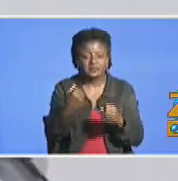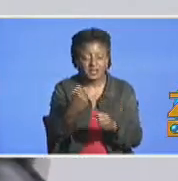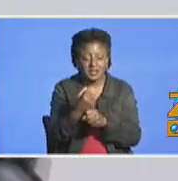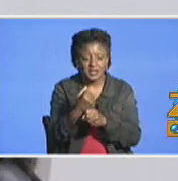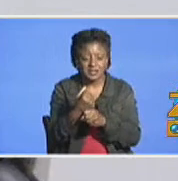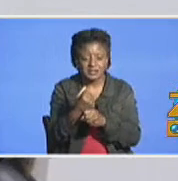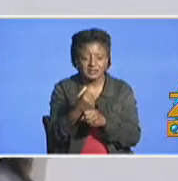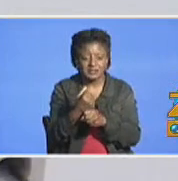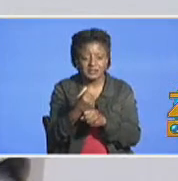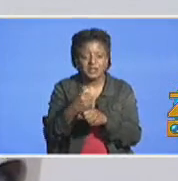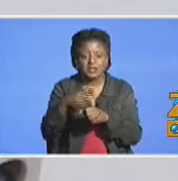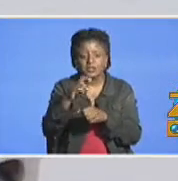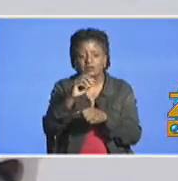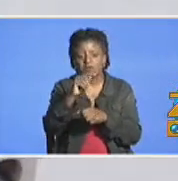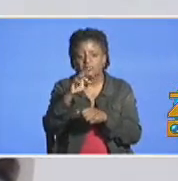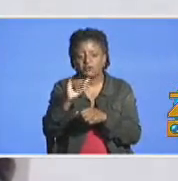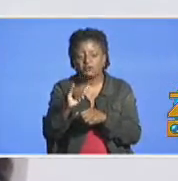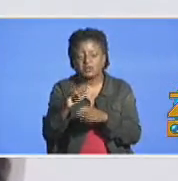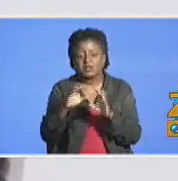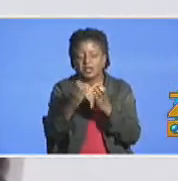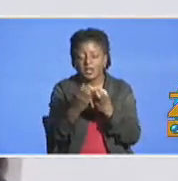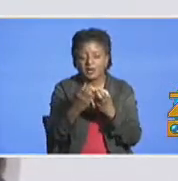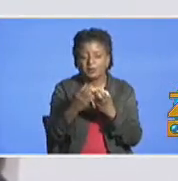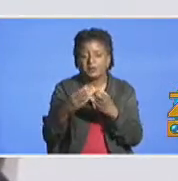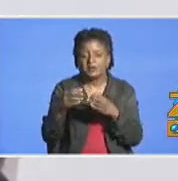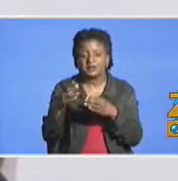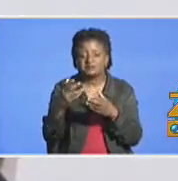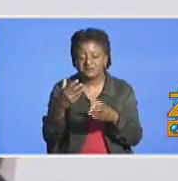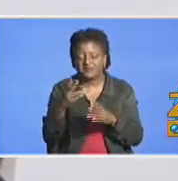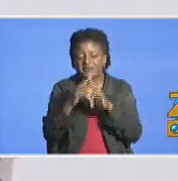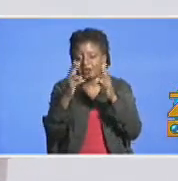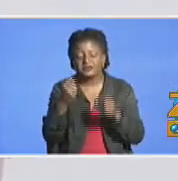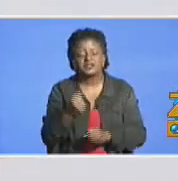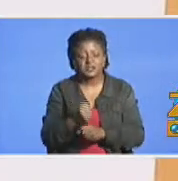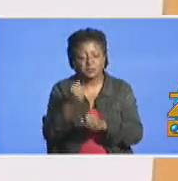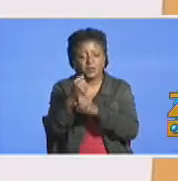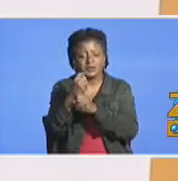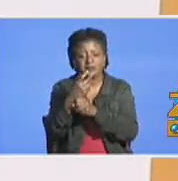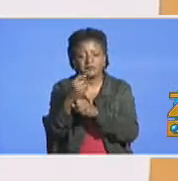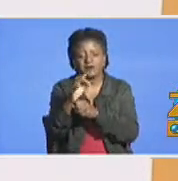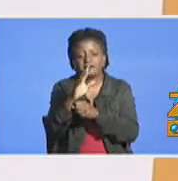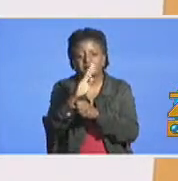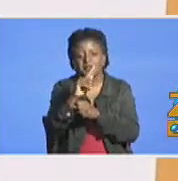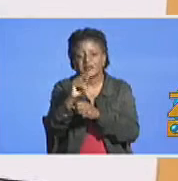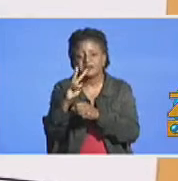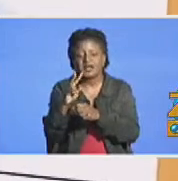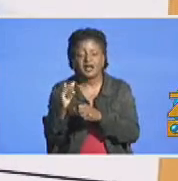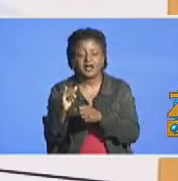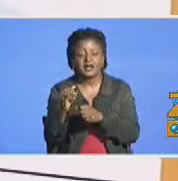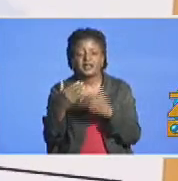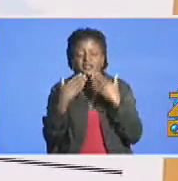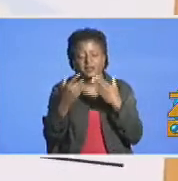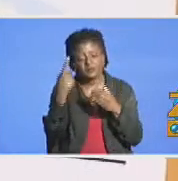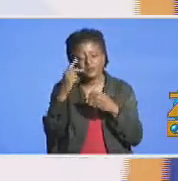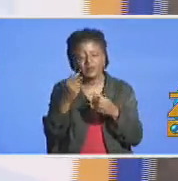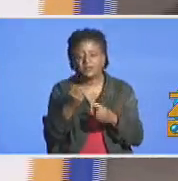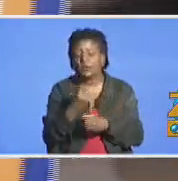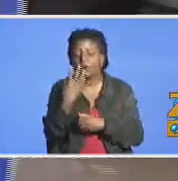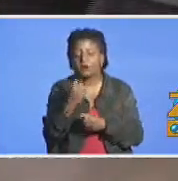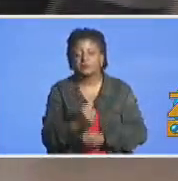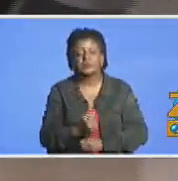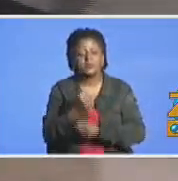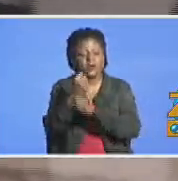BTVI, and that's been very much appreciated. In addition, obviously, thank you for the warm support and contribution